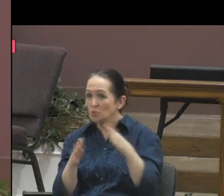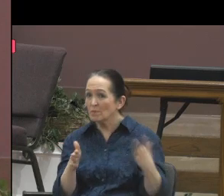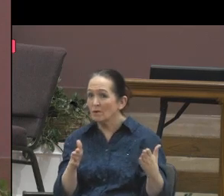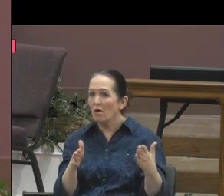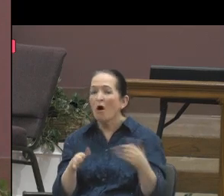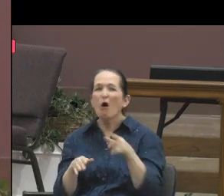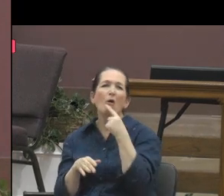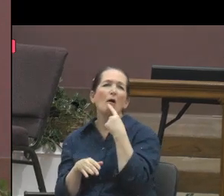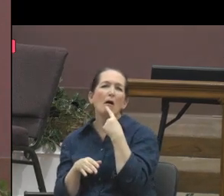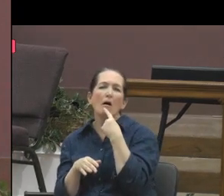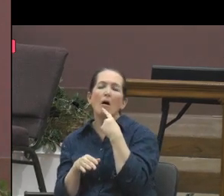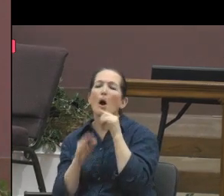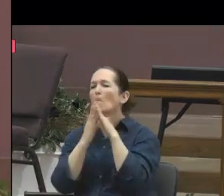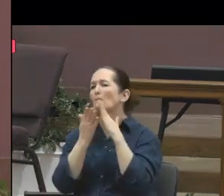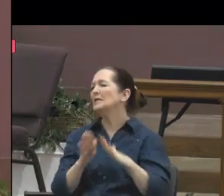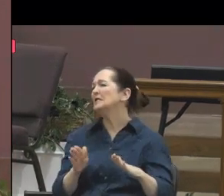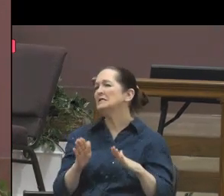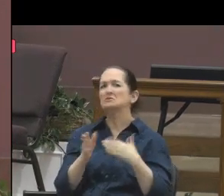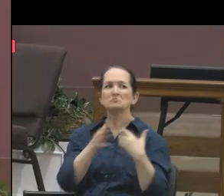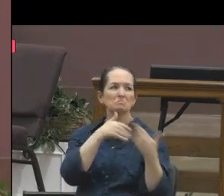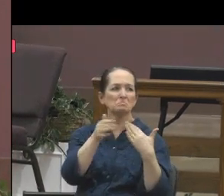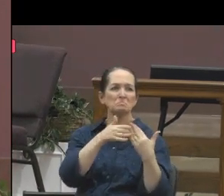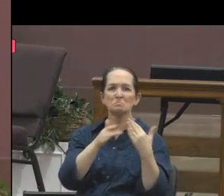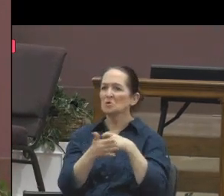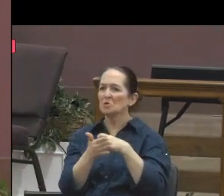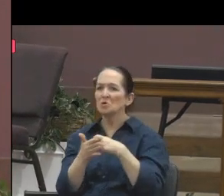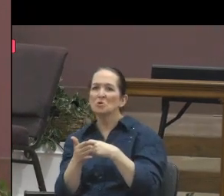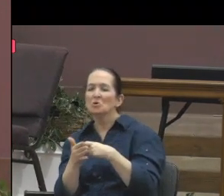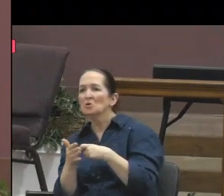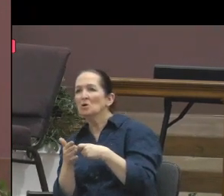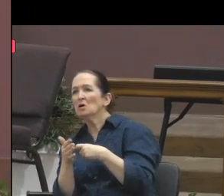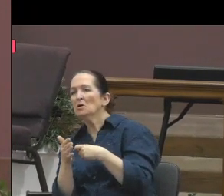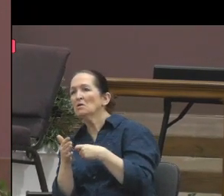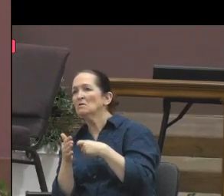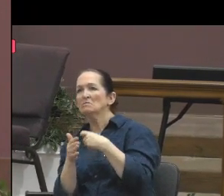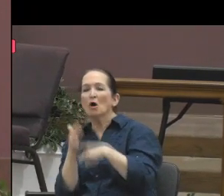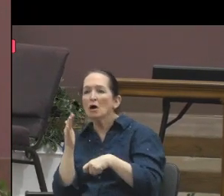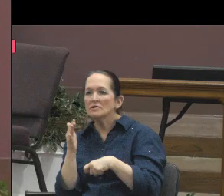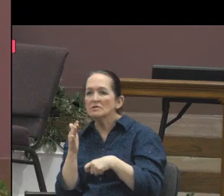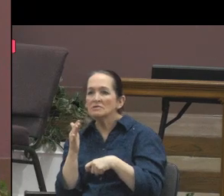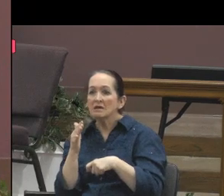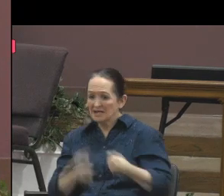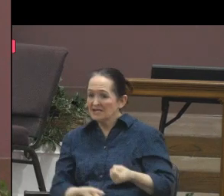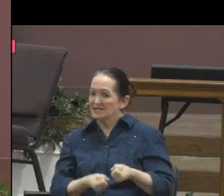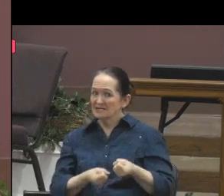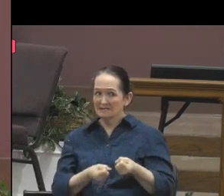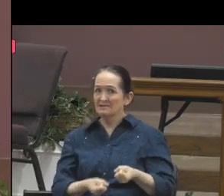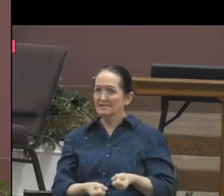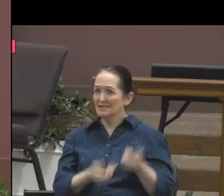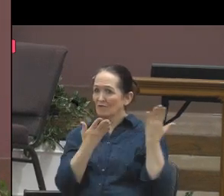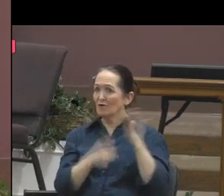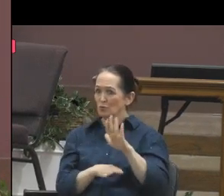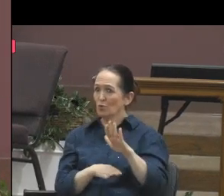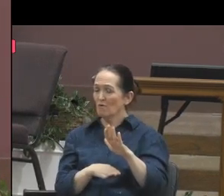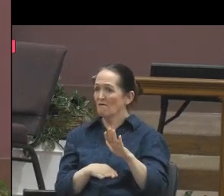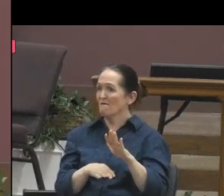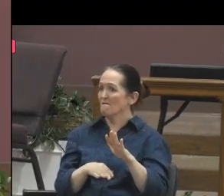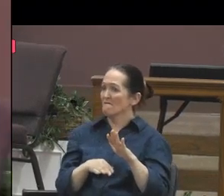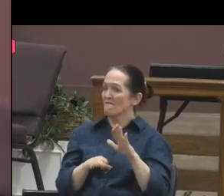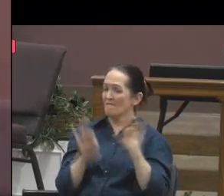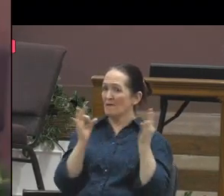Or would you just say peace at all cost and sacrifice your whole own family? You see, the reality